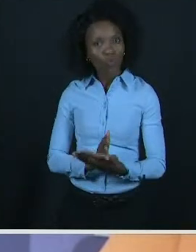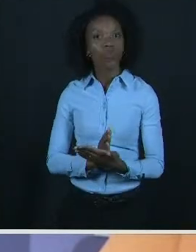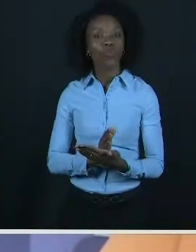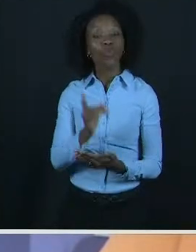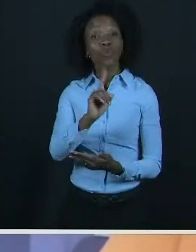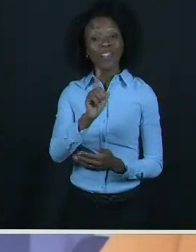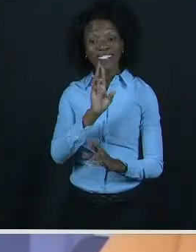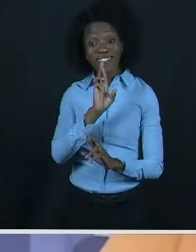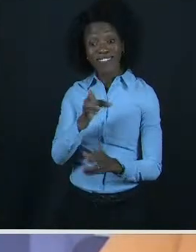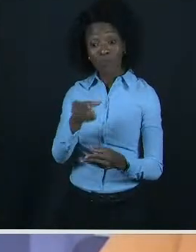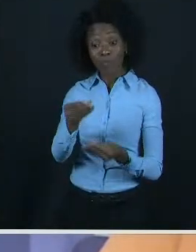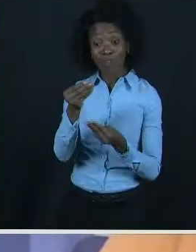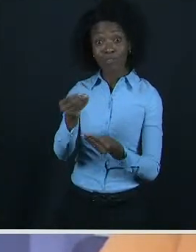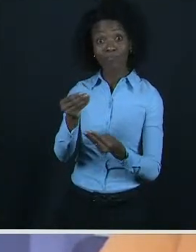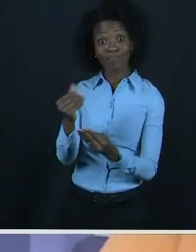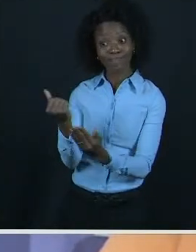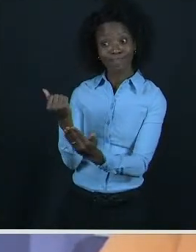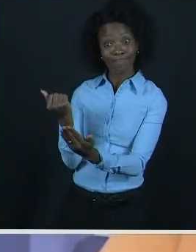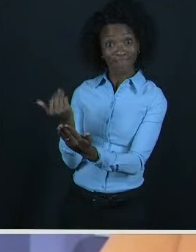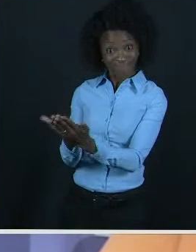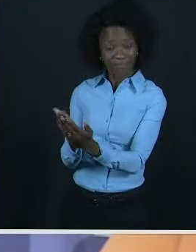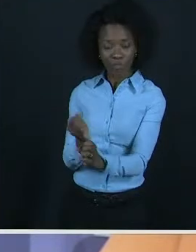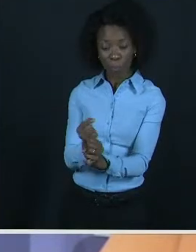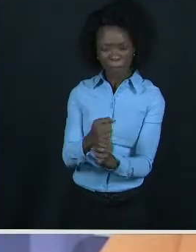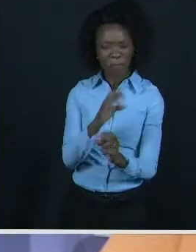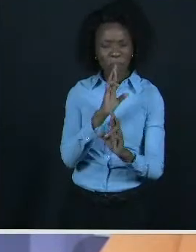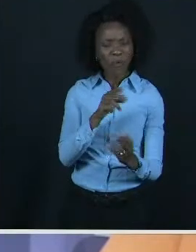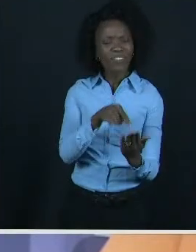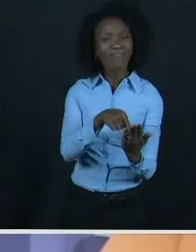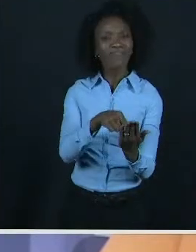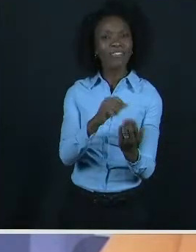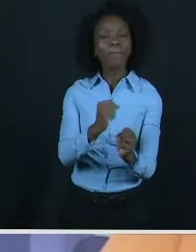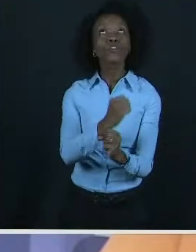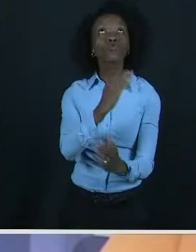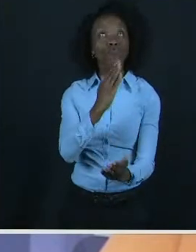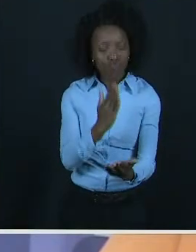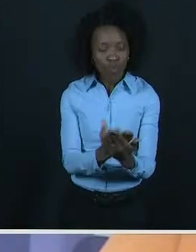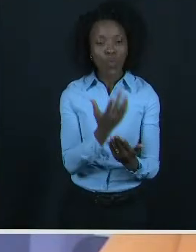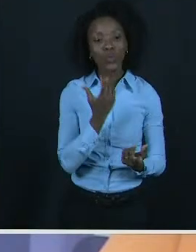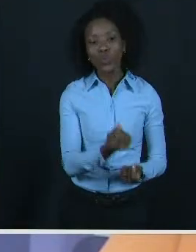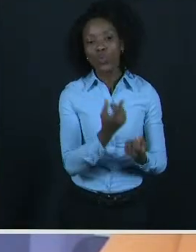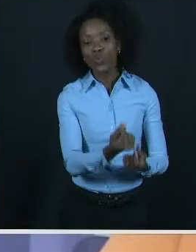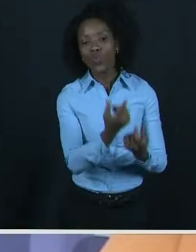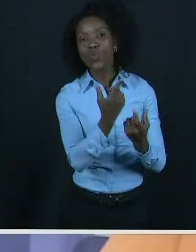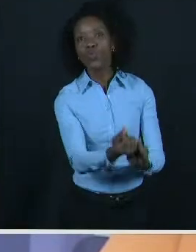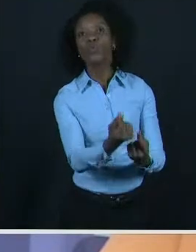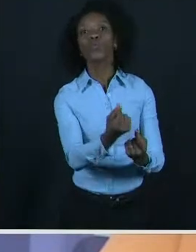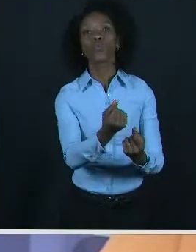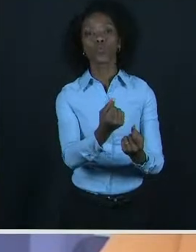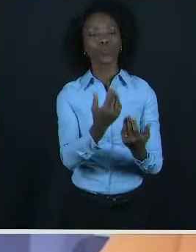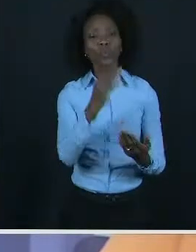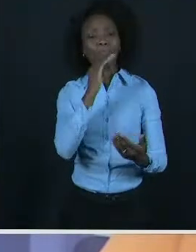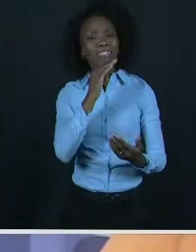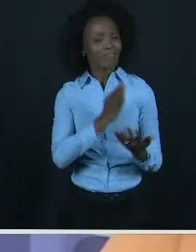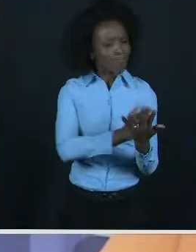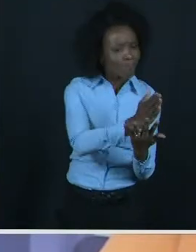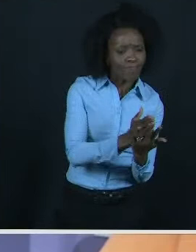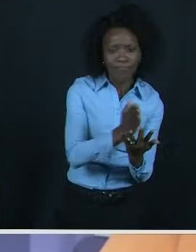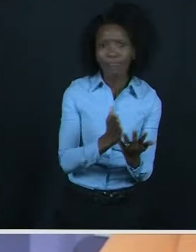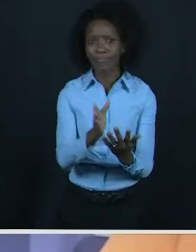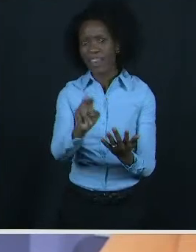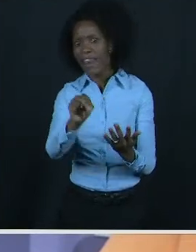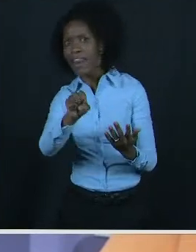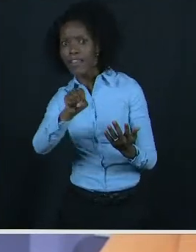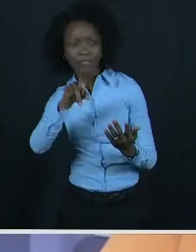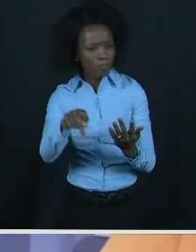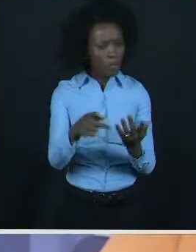the reports on ensuring that actions, interventions on the National Strategic Plan